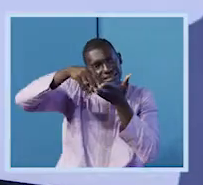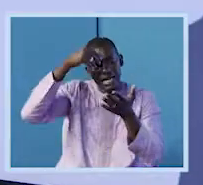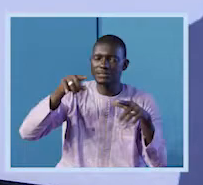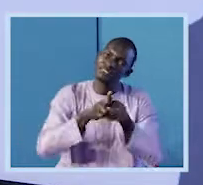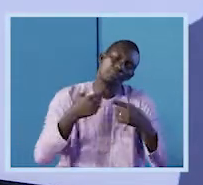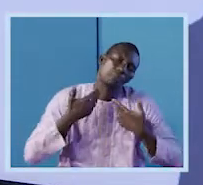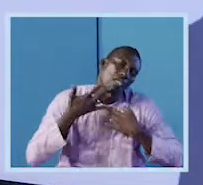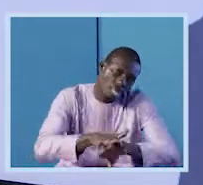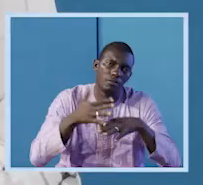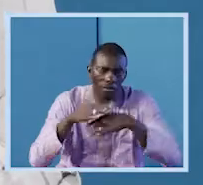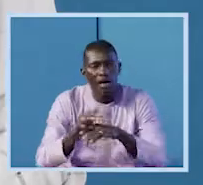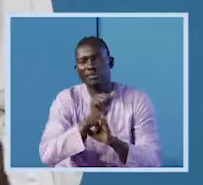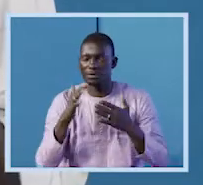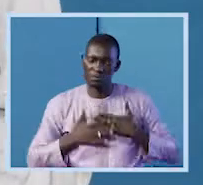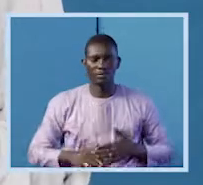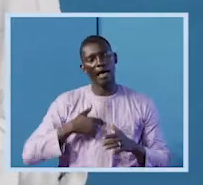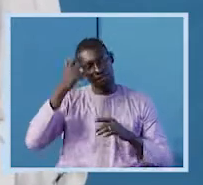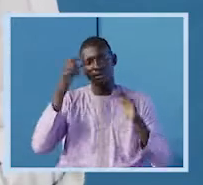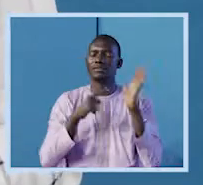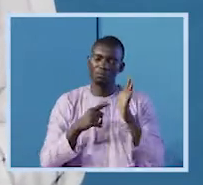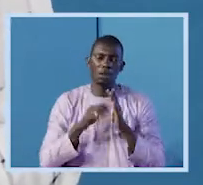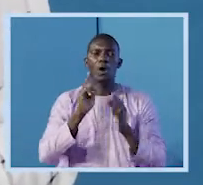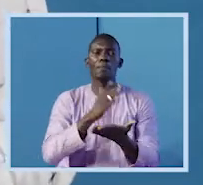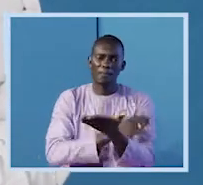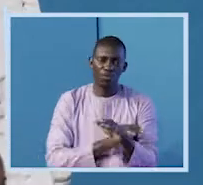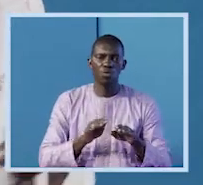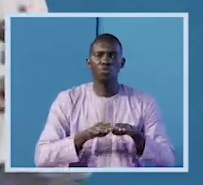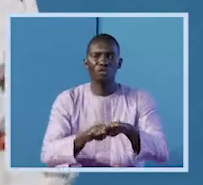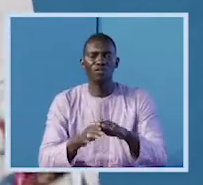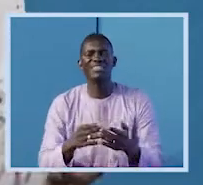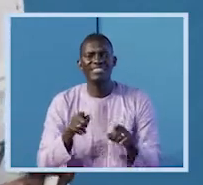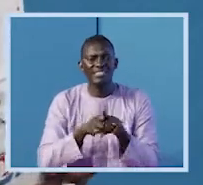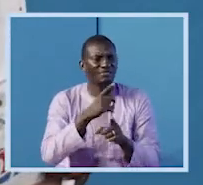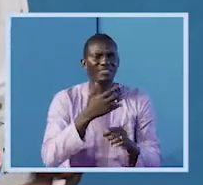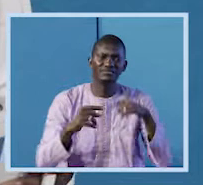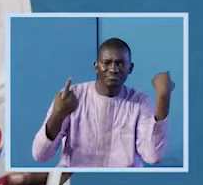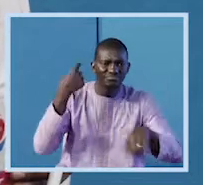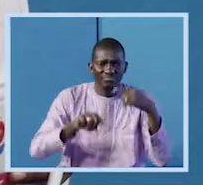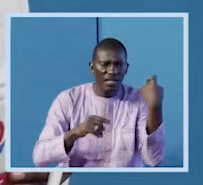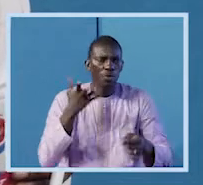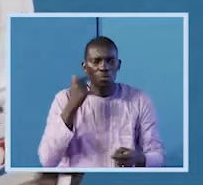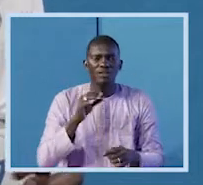I think that is very important. But before we move on to the next thing, there's this debate